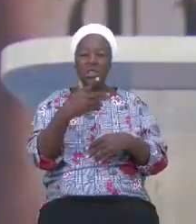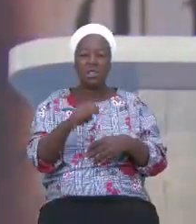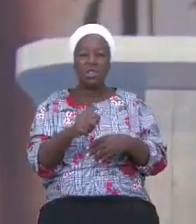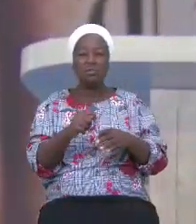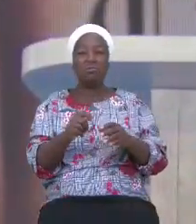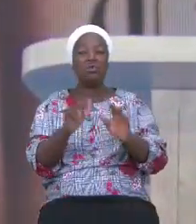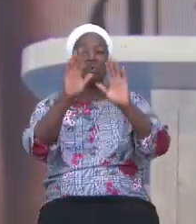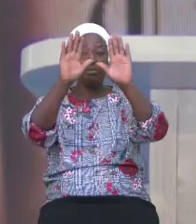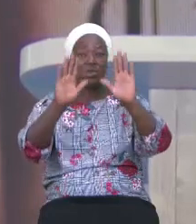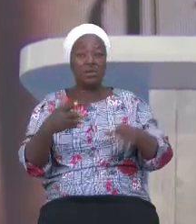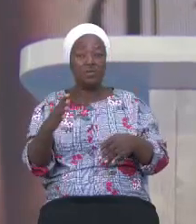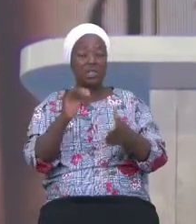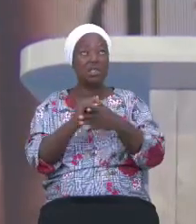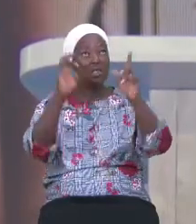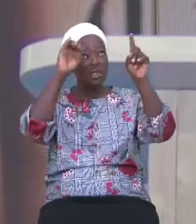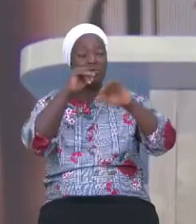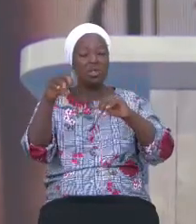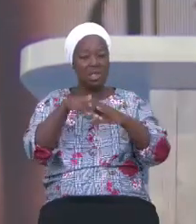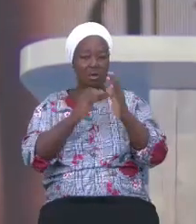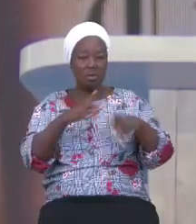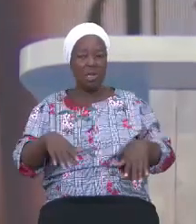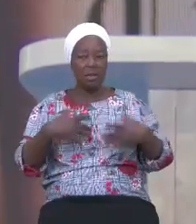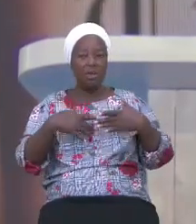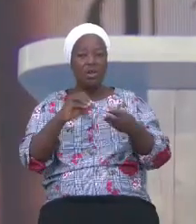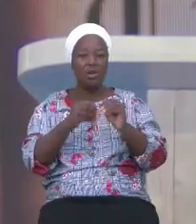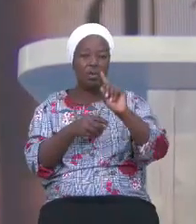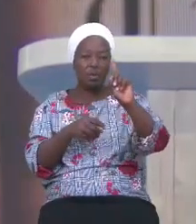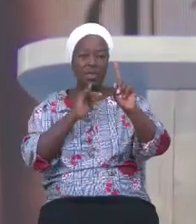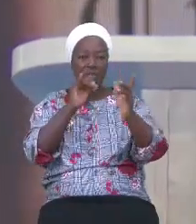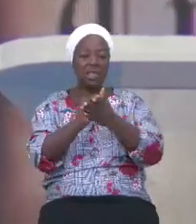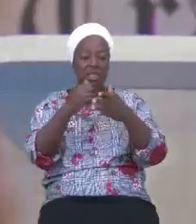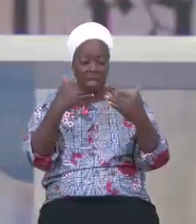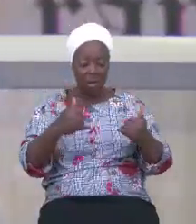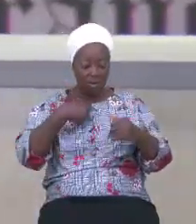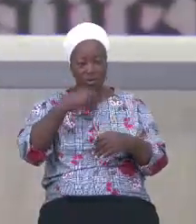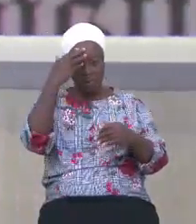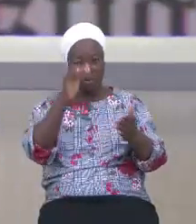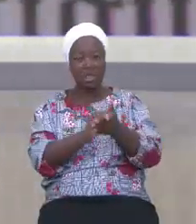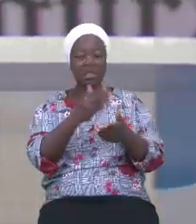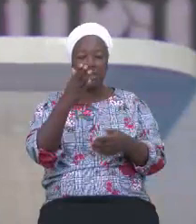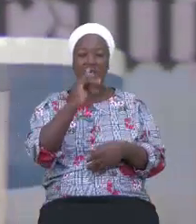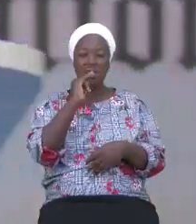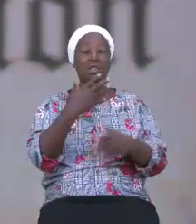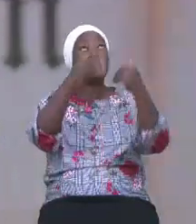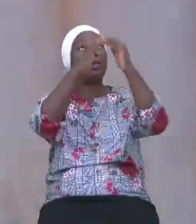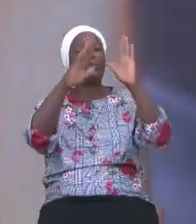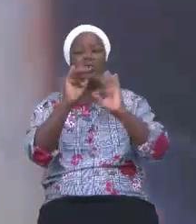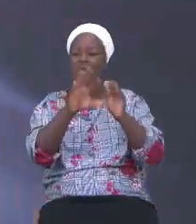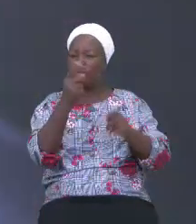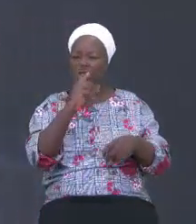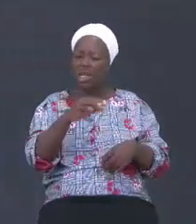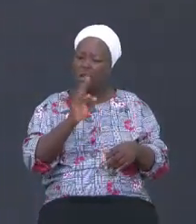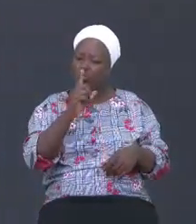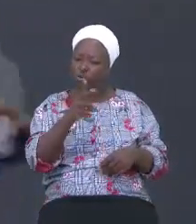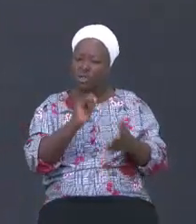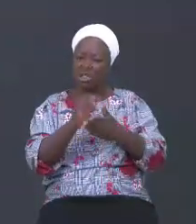life? Number one, now we know there is heaven. If anybody says, are you sure there is heaven? Yes, there